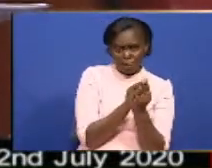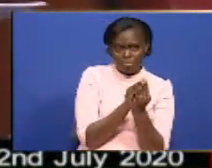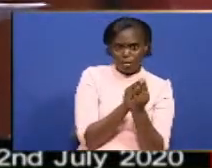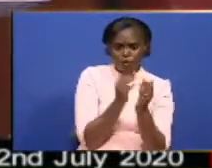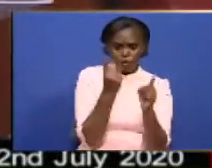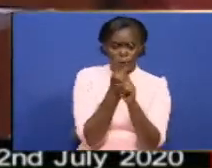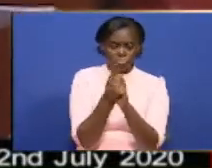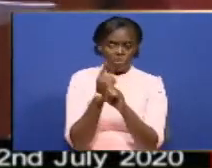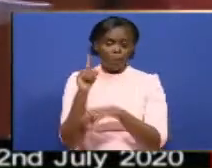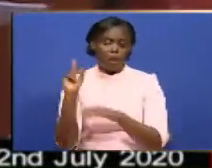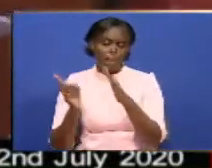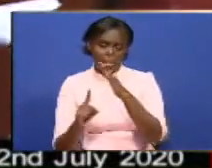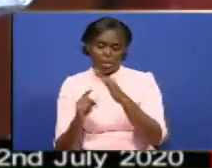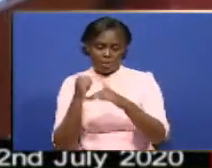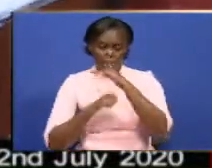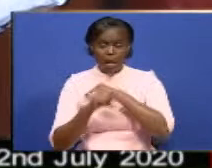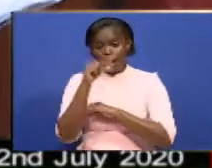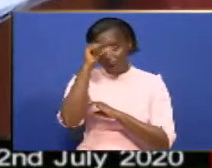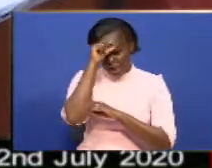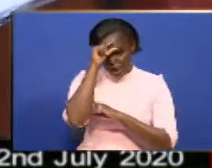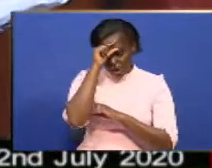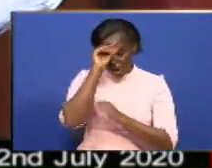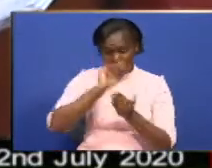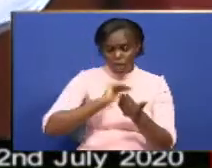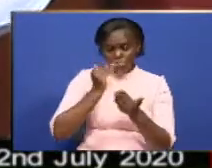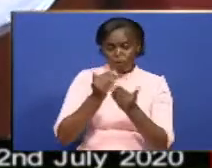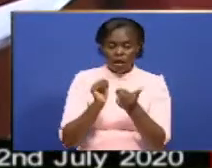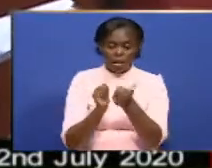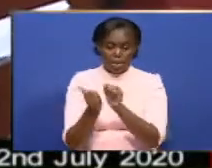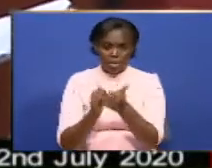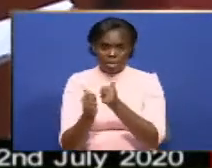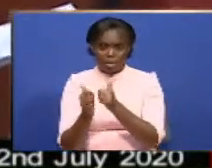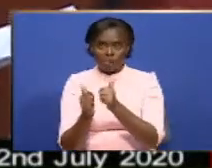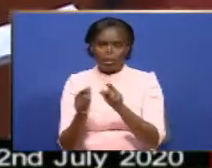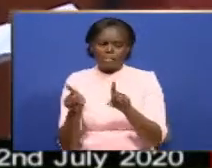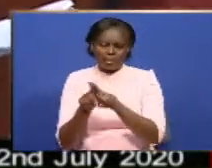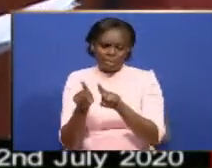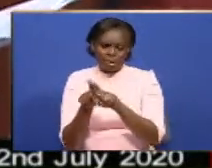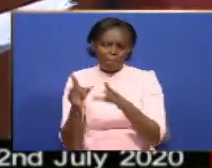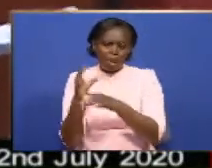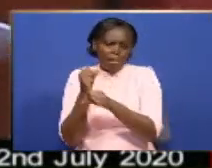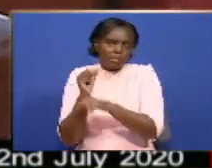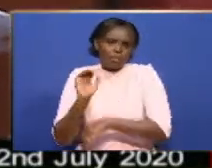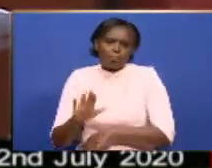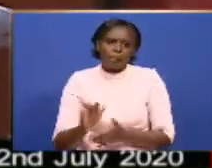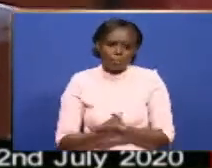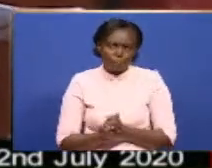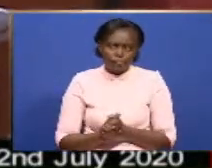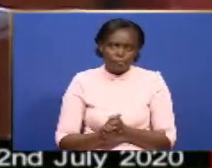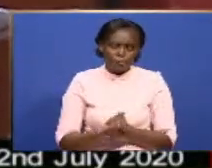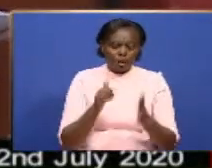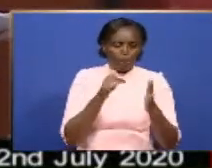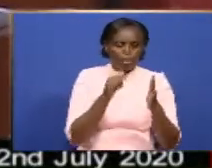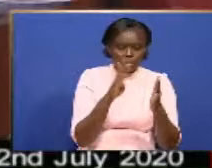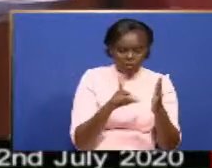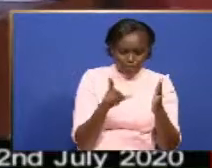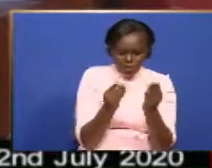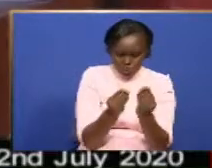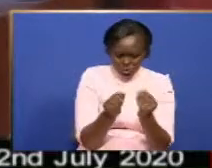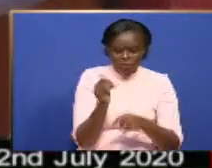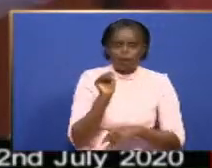relevant ministry by the government to fund activities of such agencies. This bill should address